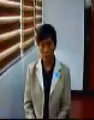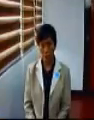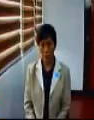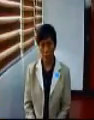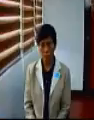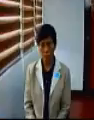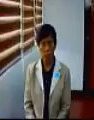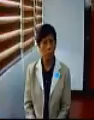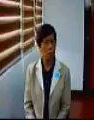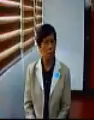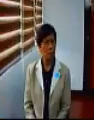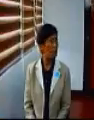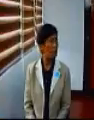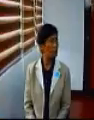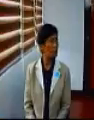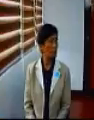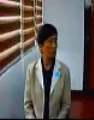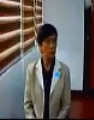Ready, Your Honors.